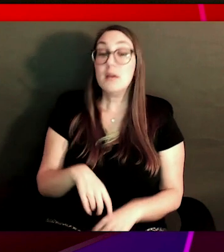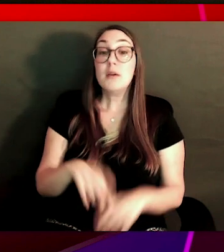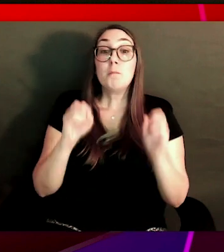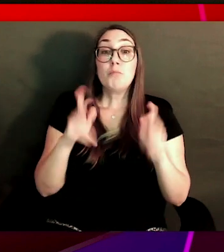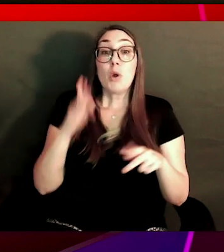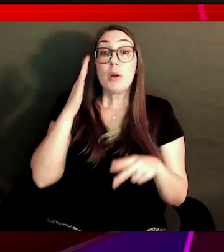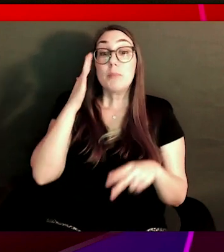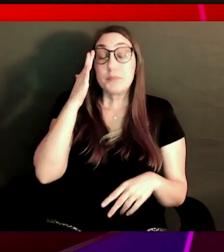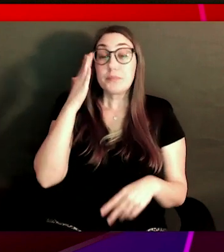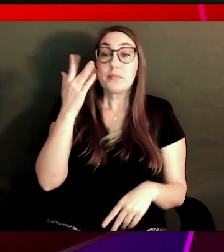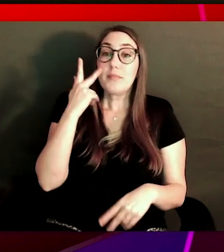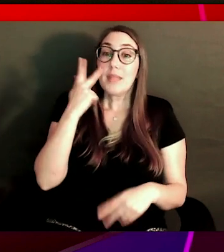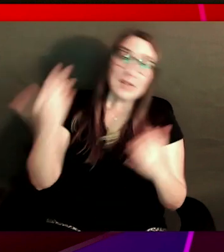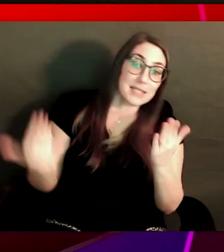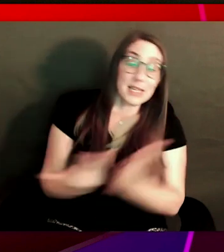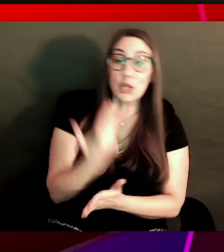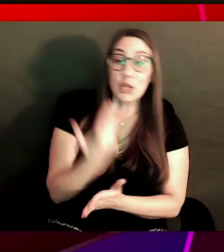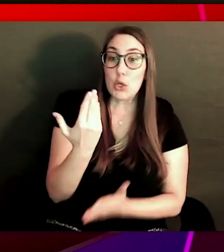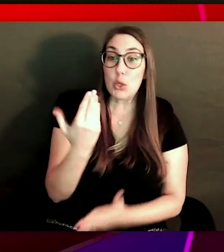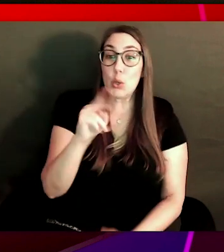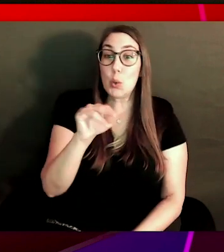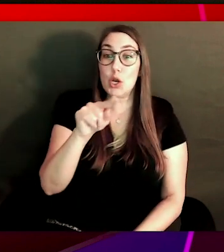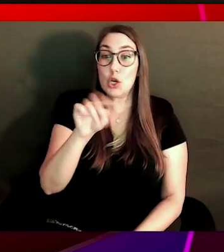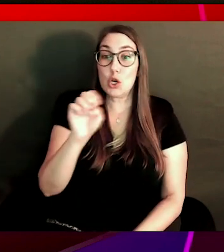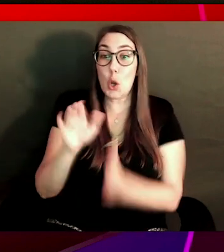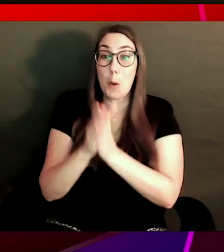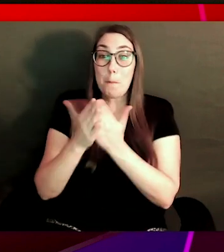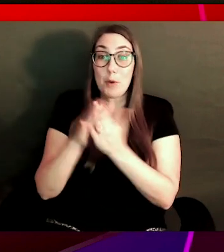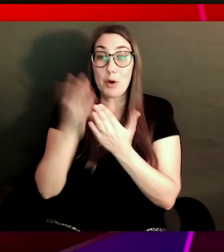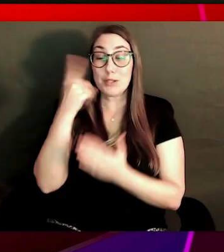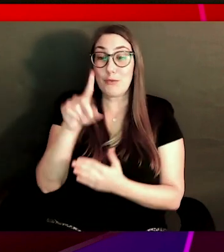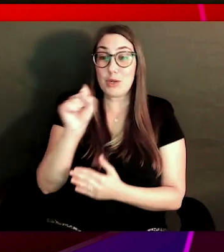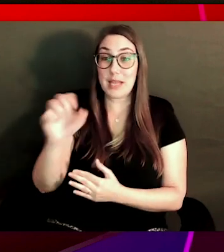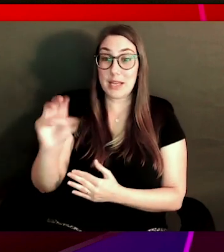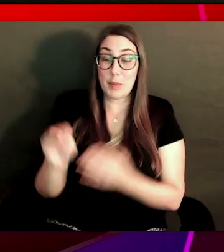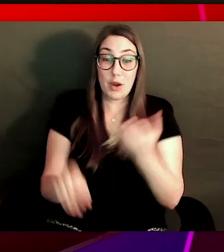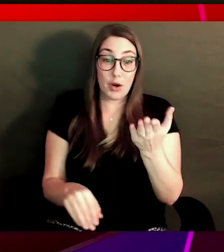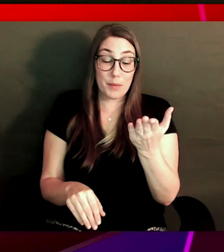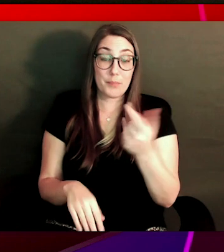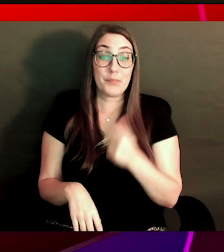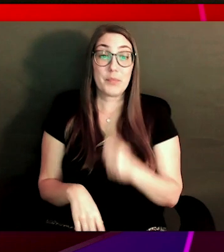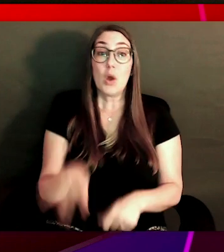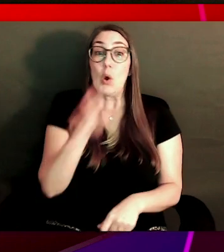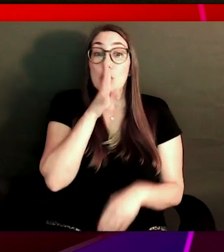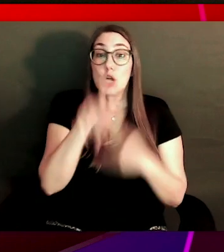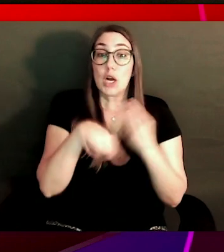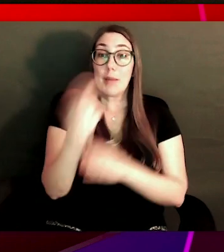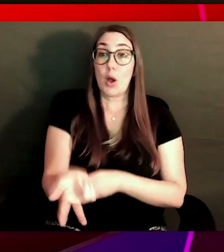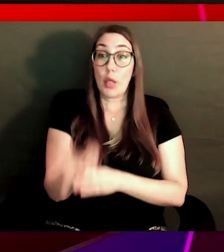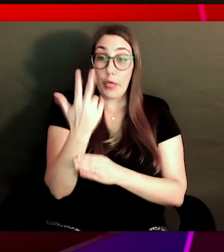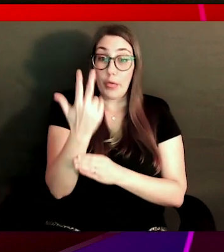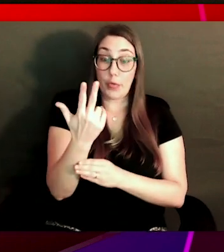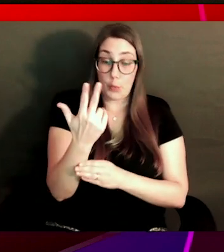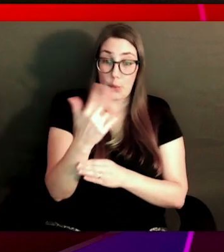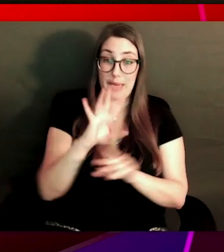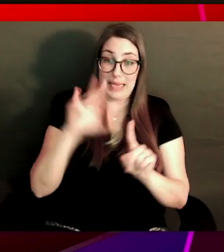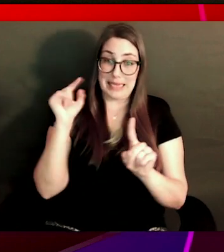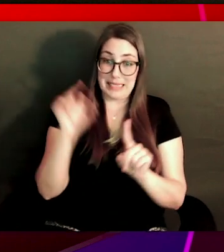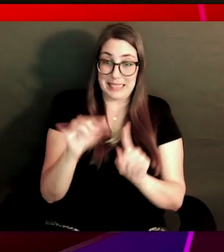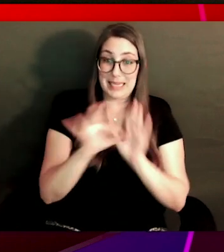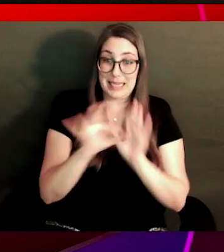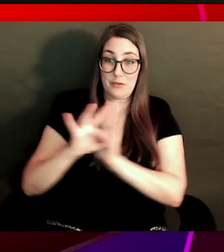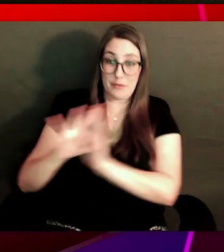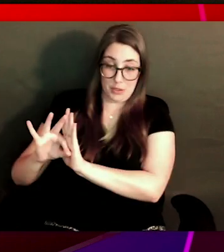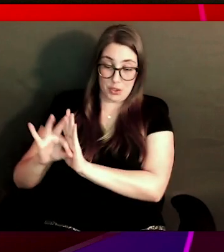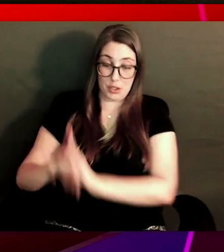let's see the new notebooks, new SageMaker. Let's step on over here. So today we're going to talk about three distinct features. The first one is collaborative